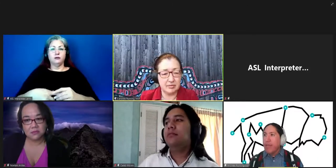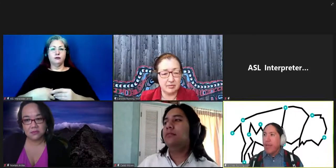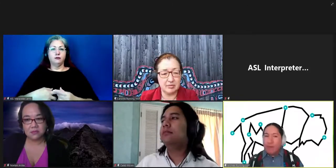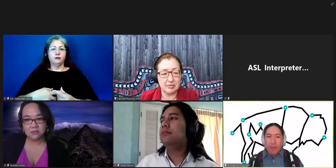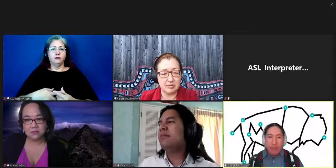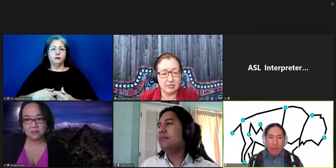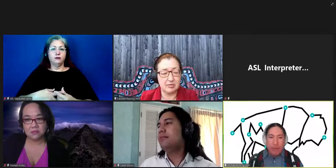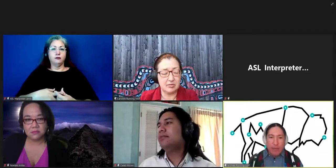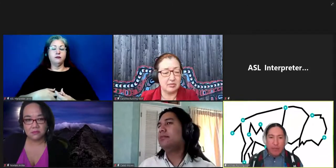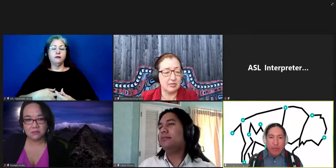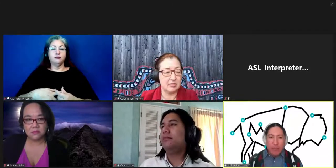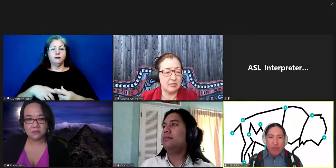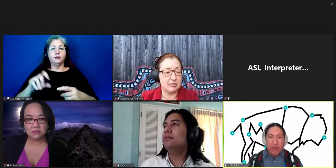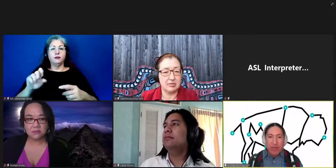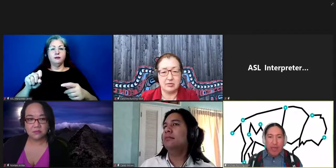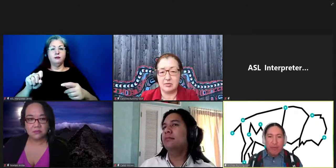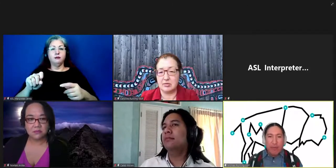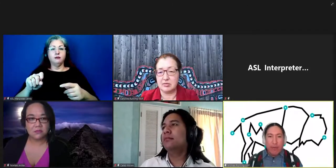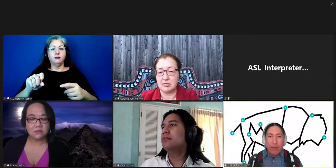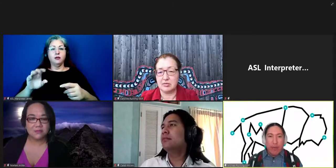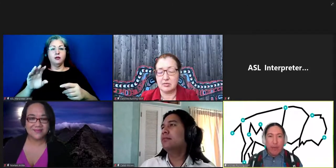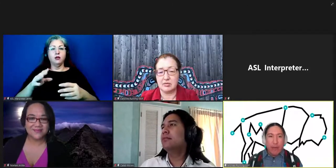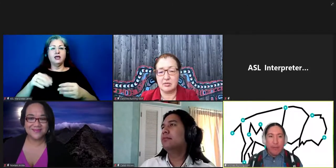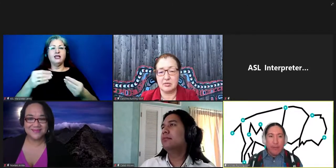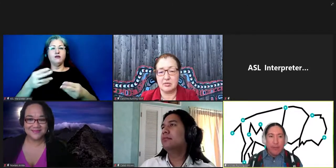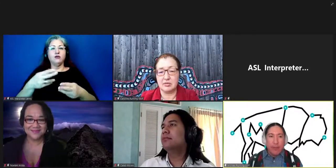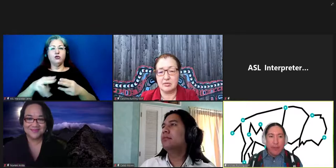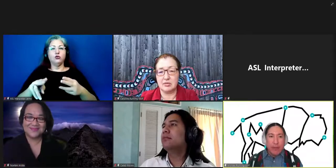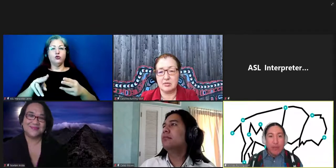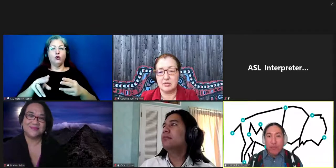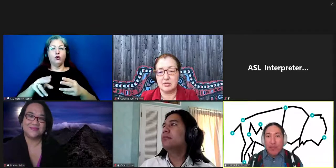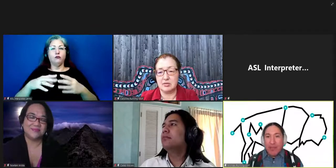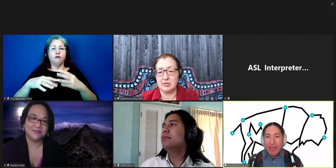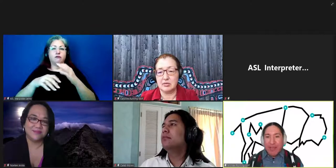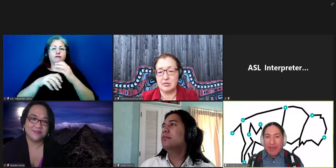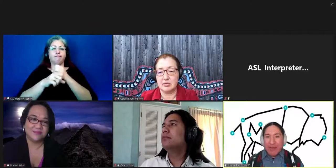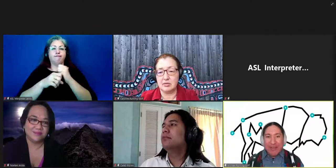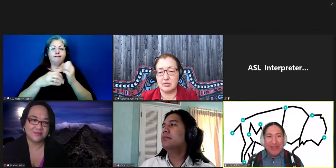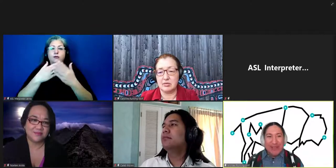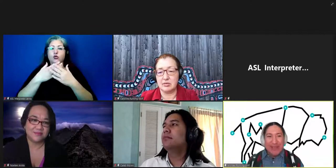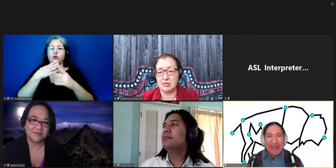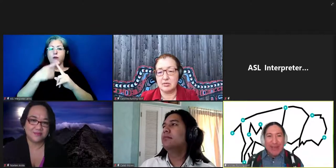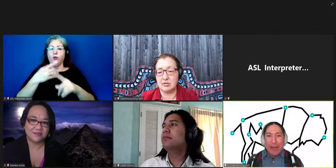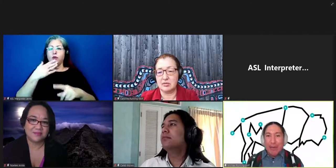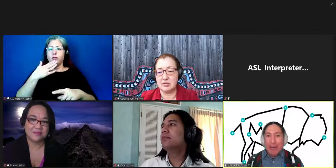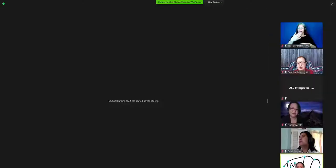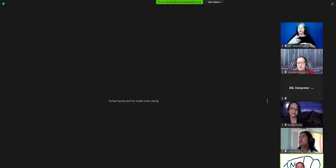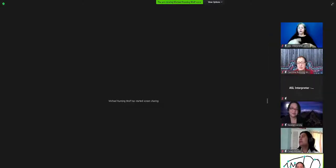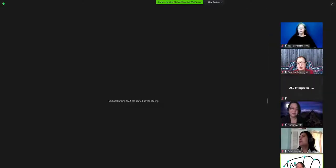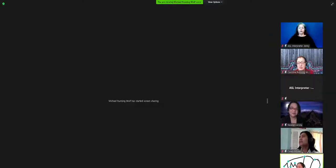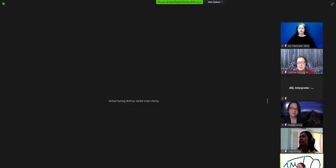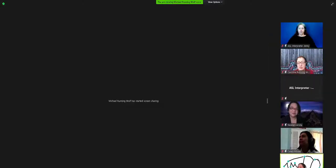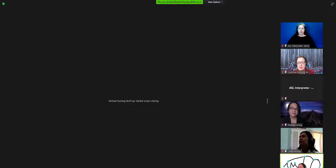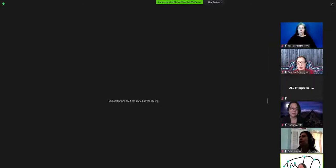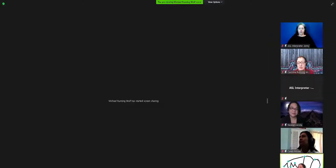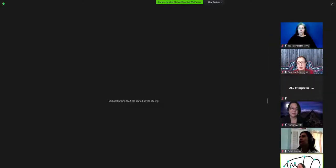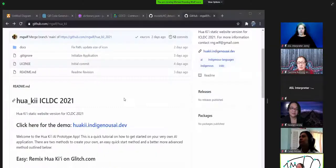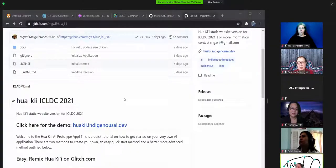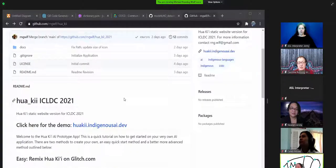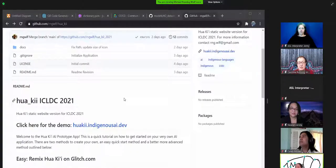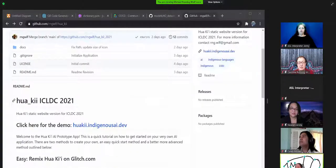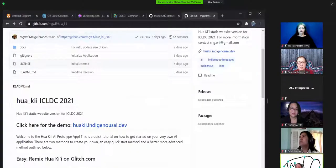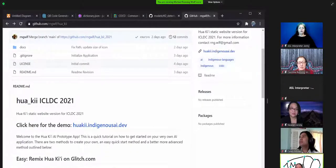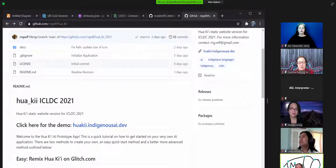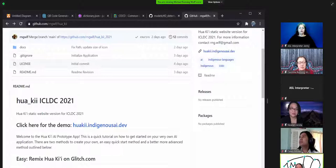yeah so i'll just do a real quick recap uh good point thank you caroline uh so okay